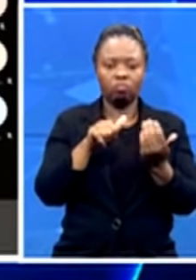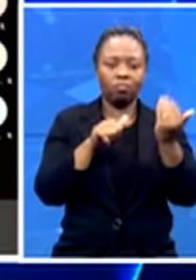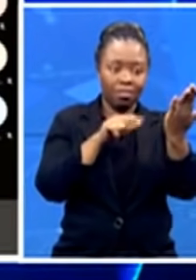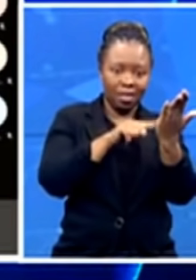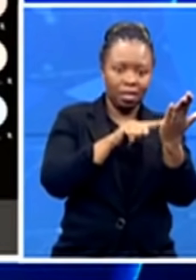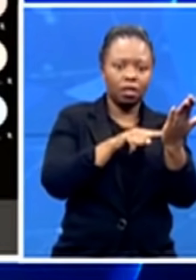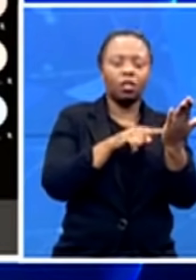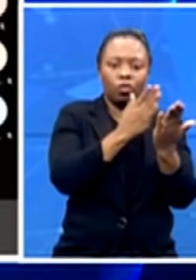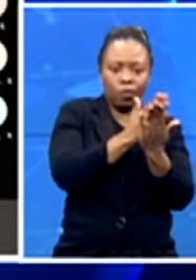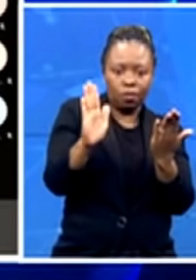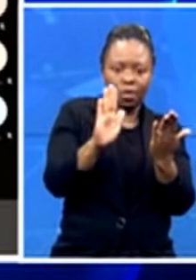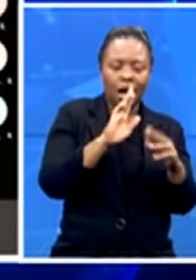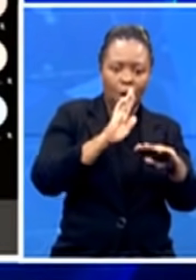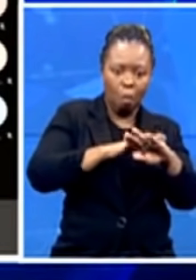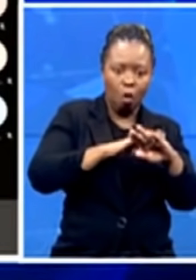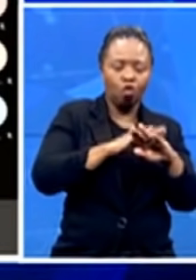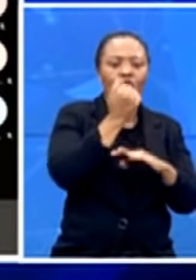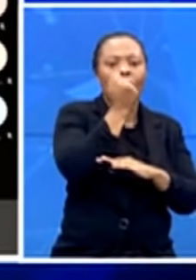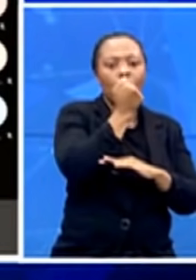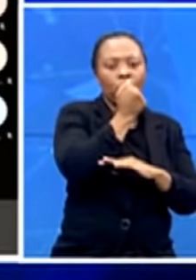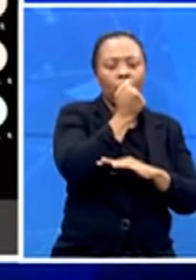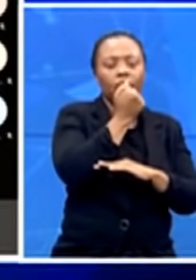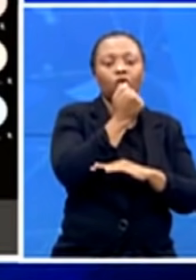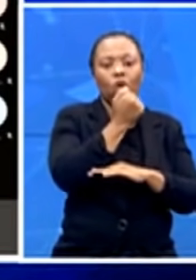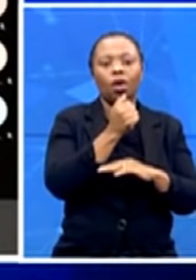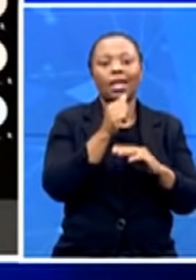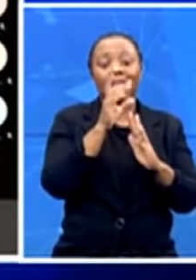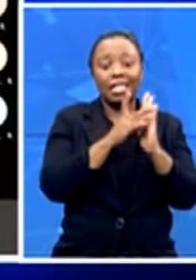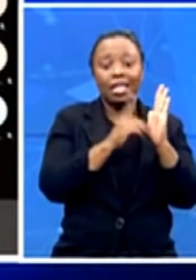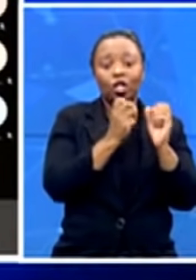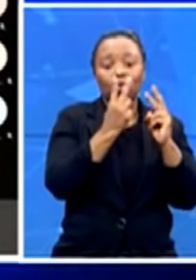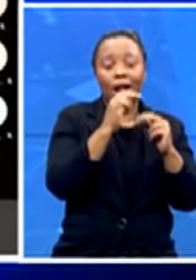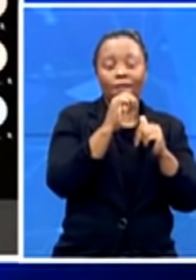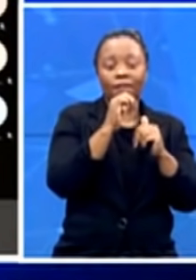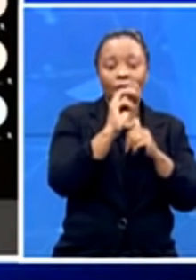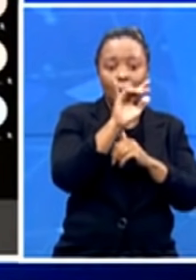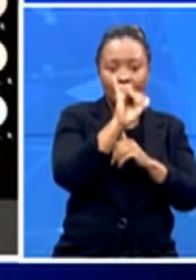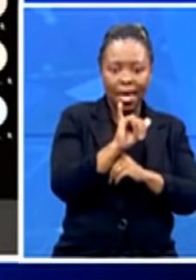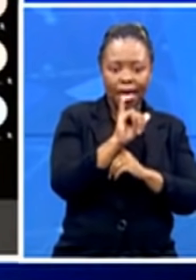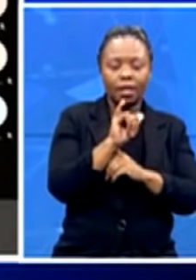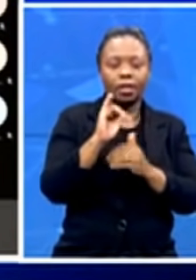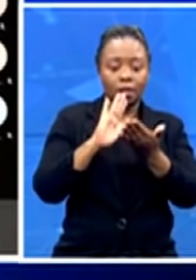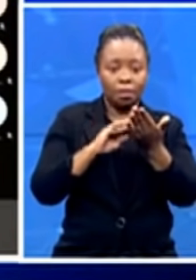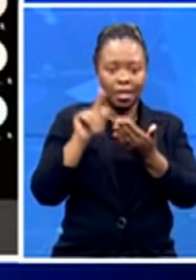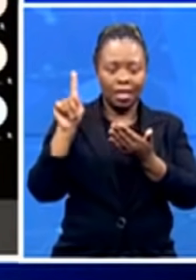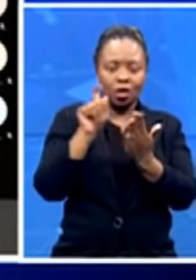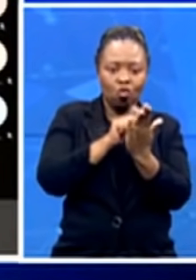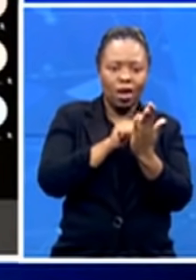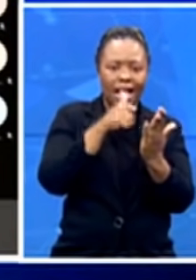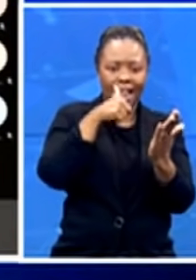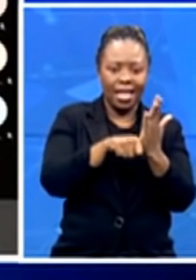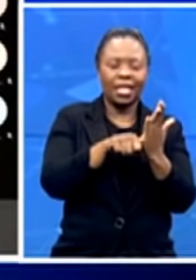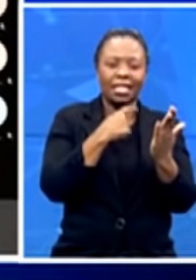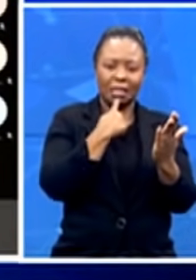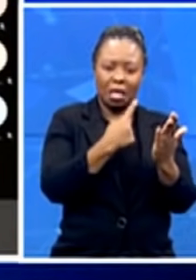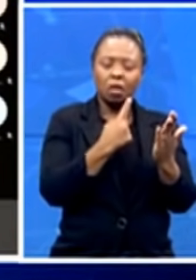May, Mr. Magashule wrote to the Deputy Secretary General stating that his rights had been violated, that he